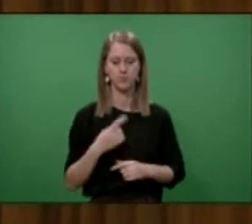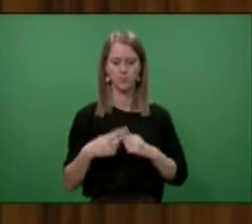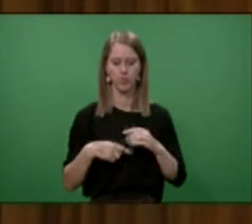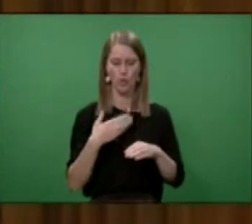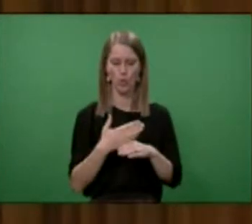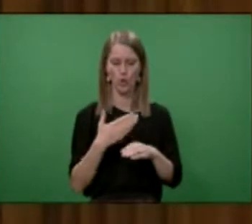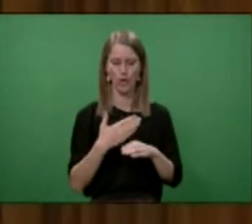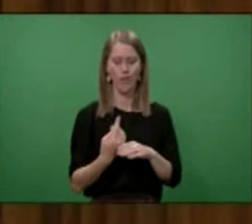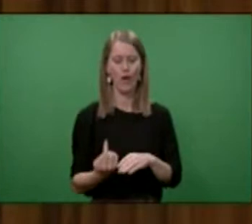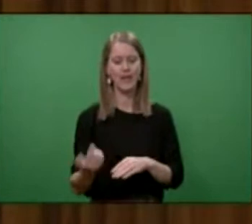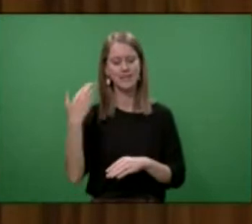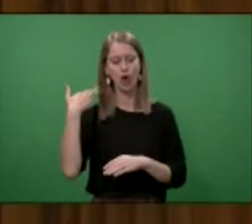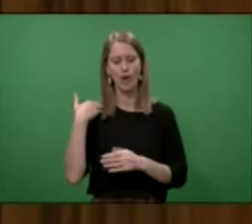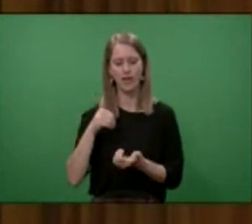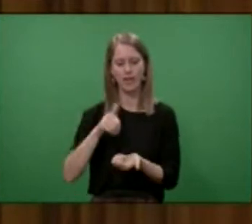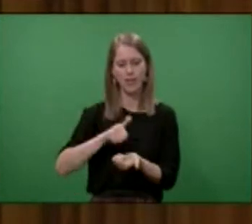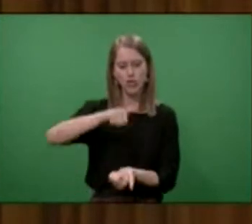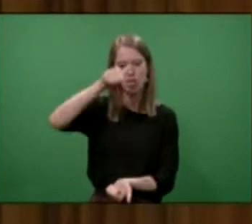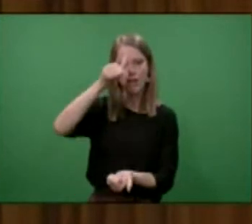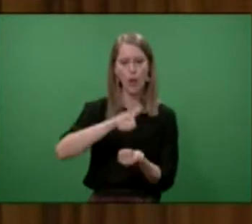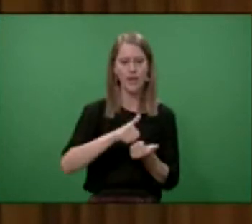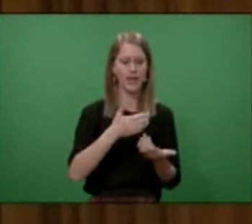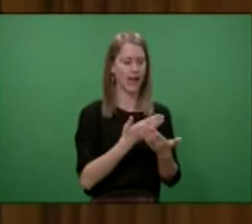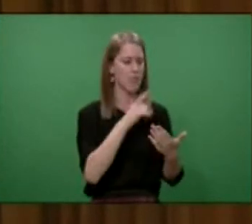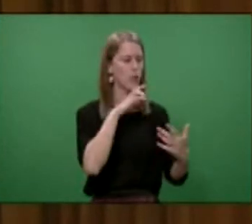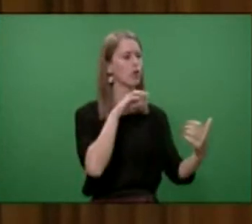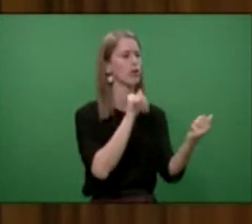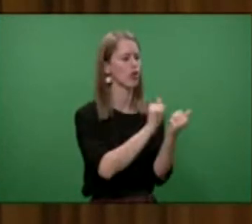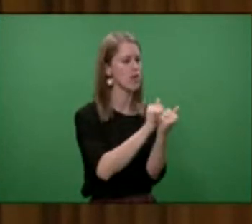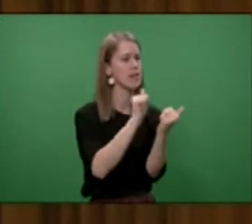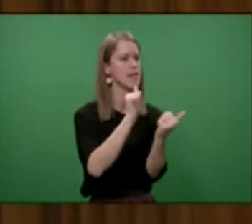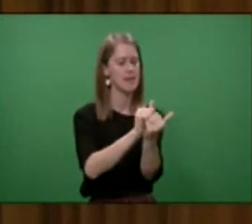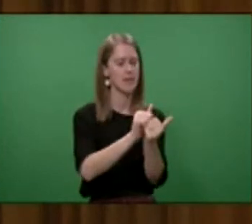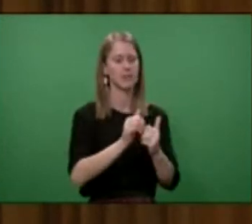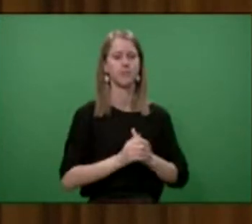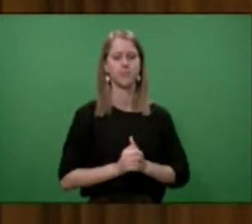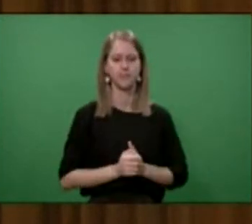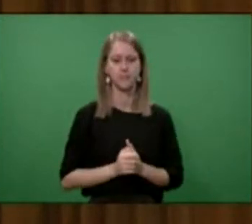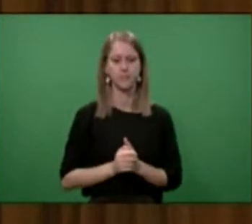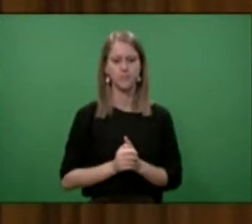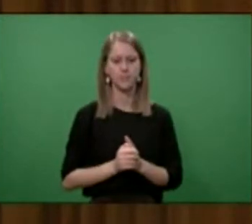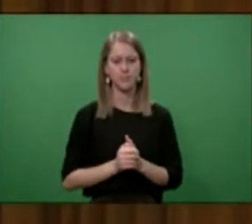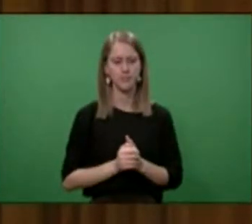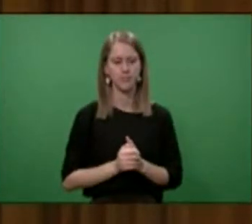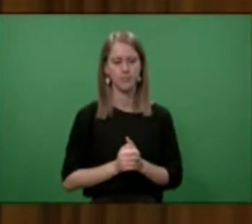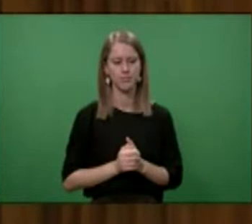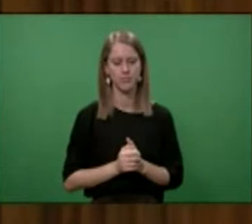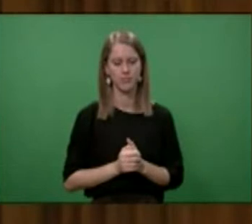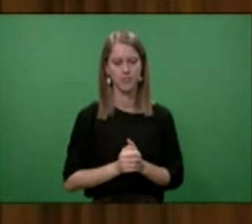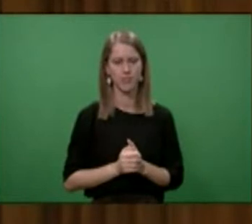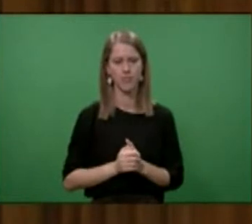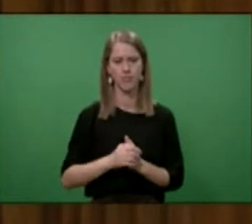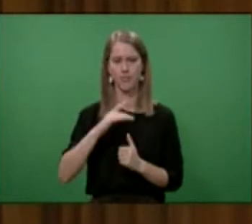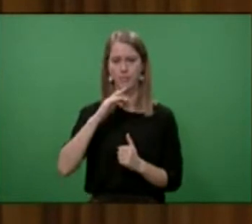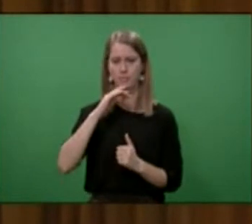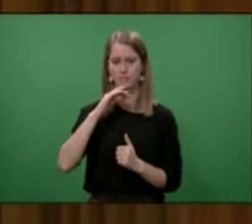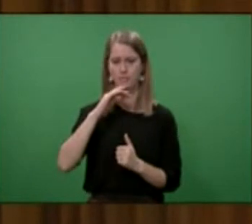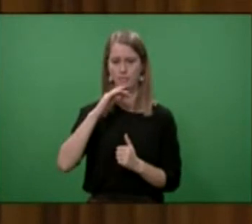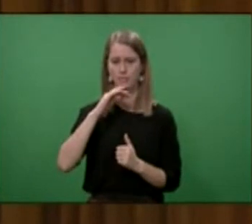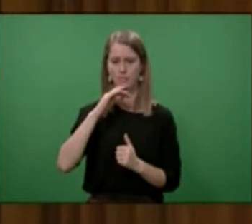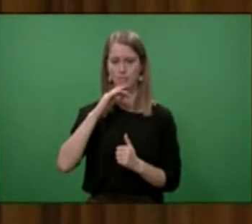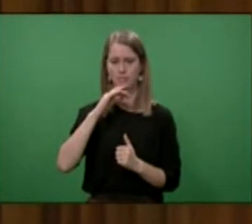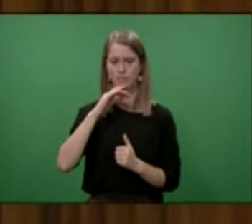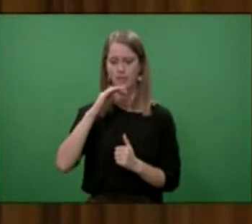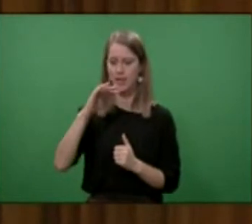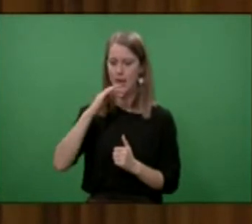settle historic Treaty of Waitangi claims. It recognises the importance of te reo Māori as a